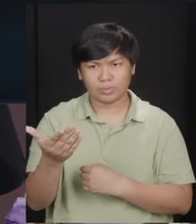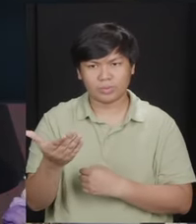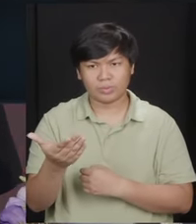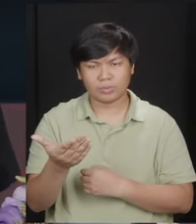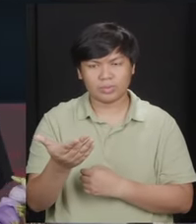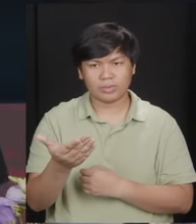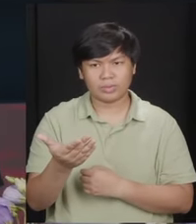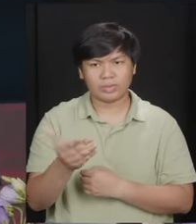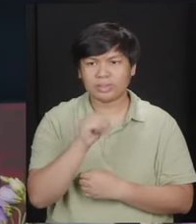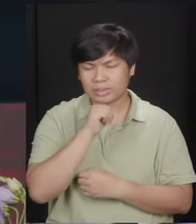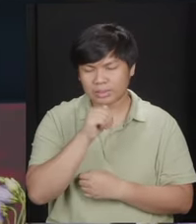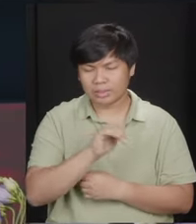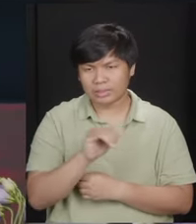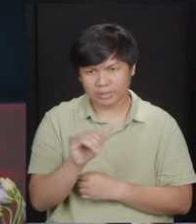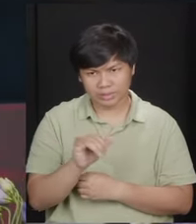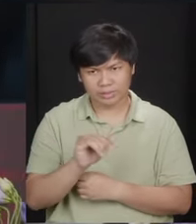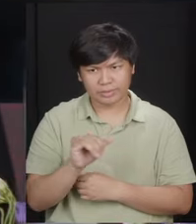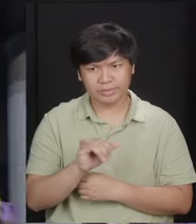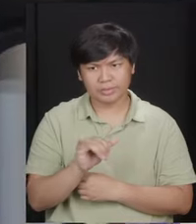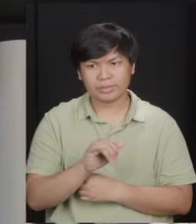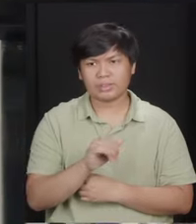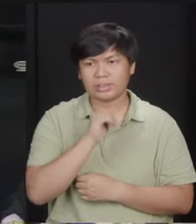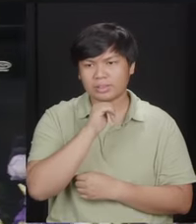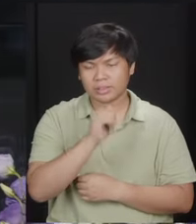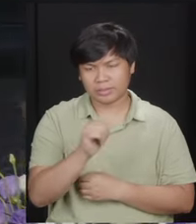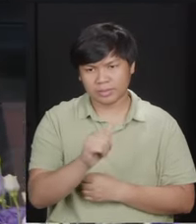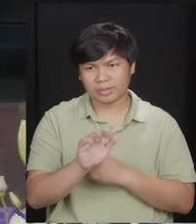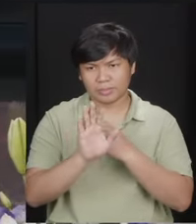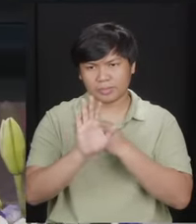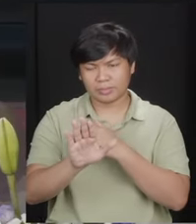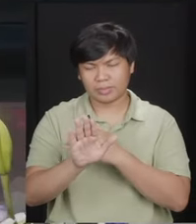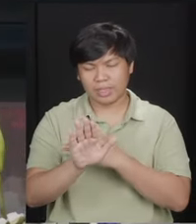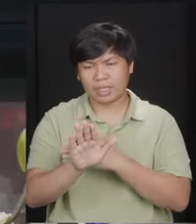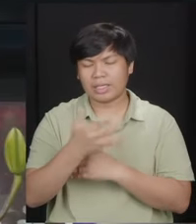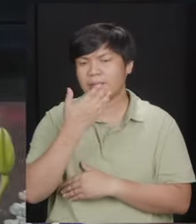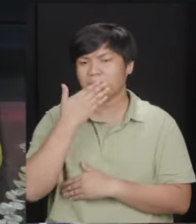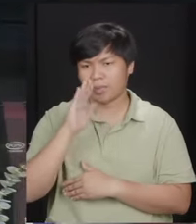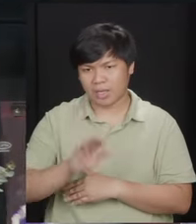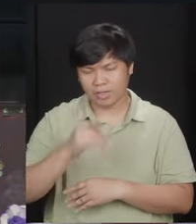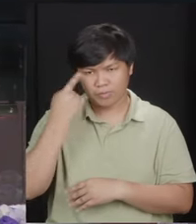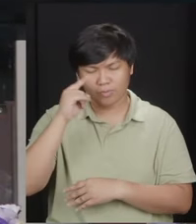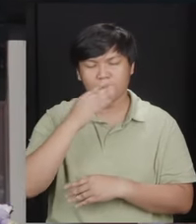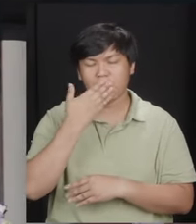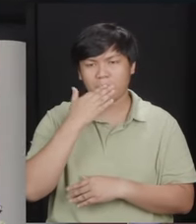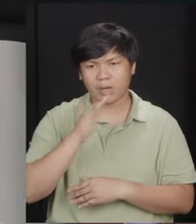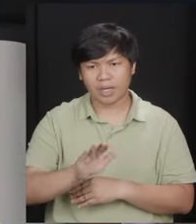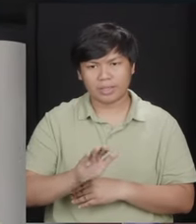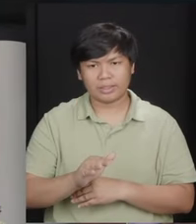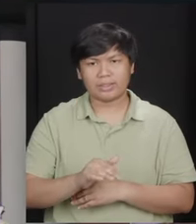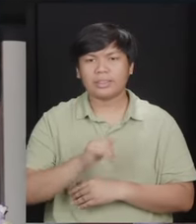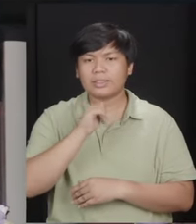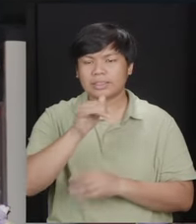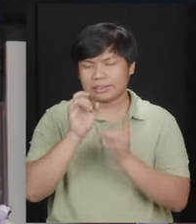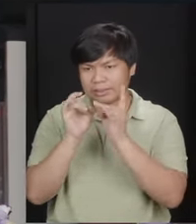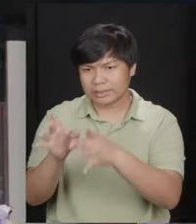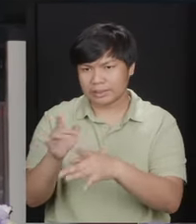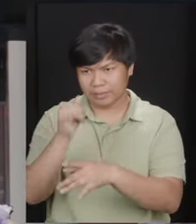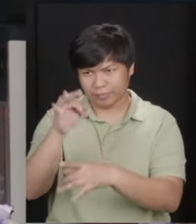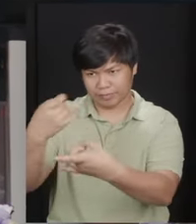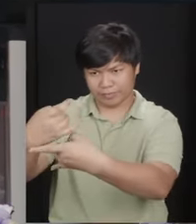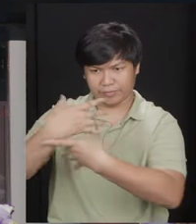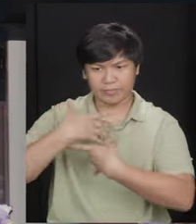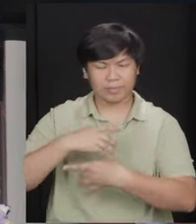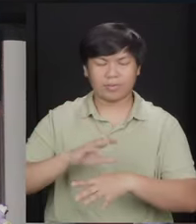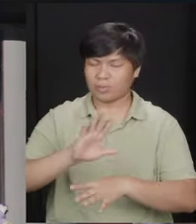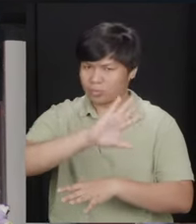have to be like them. You don't have to return evil for evil. You don't have to hate those who hate you. You don't have to